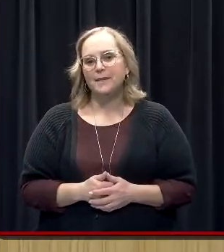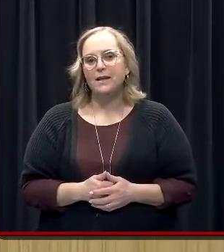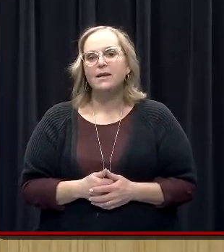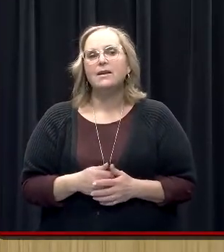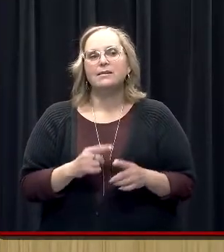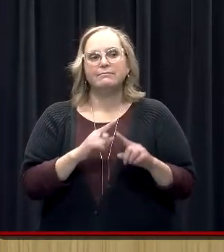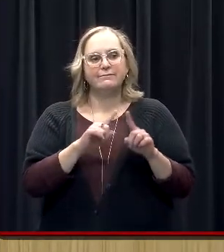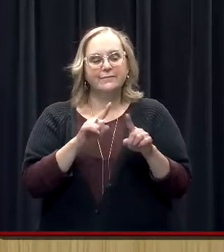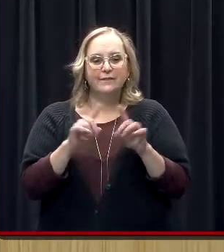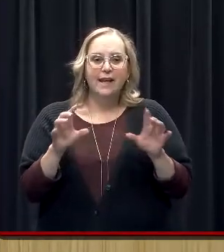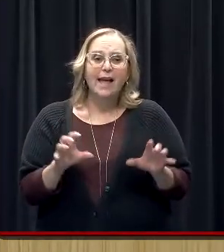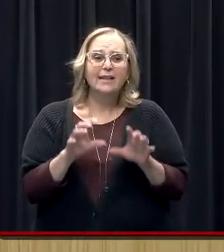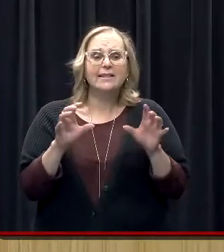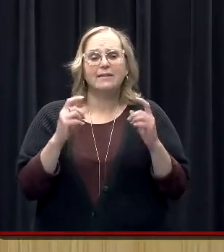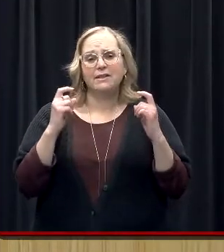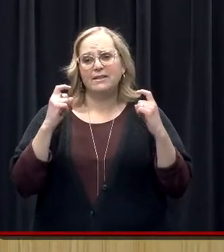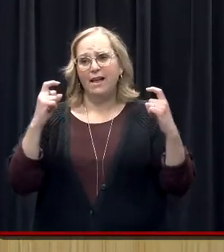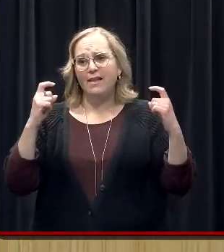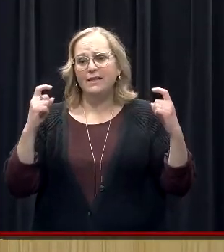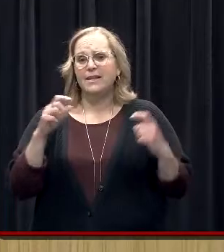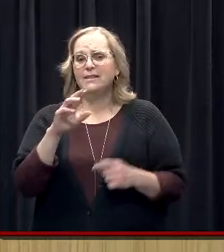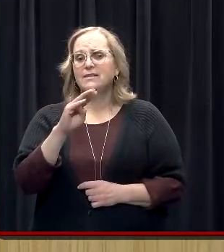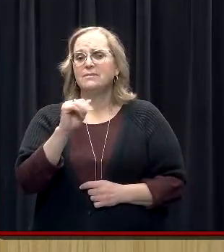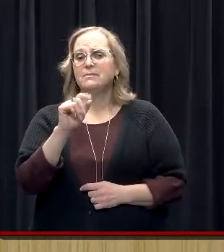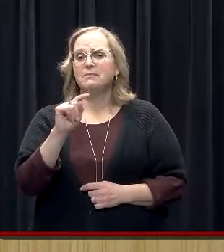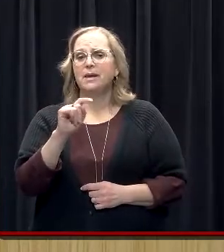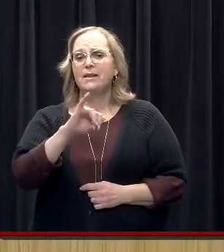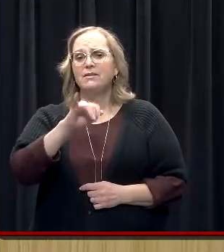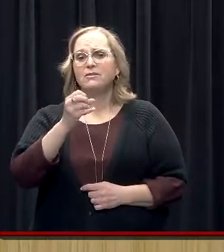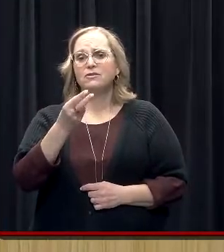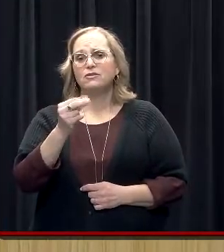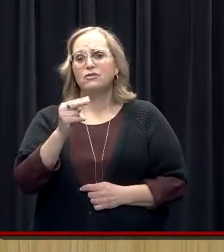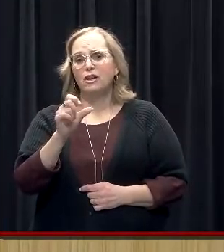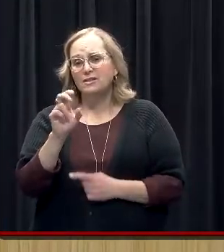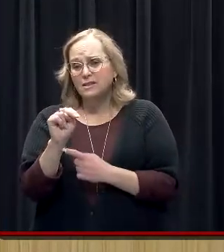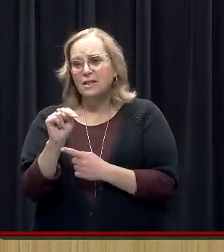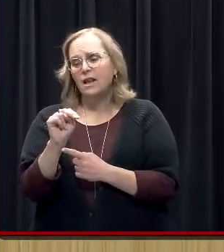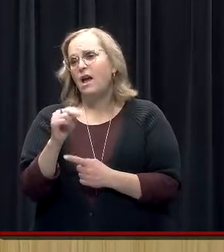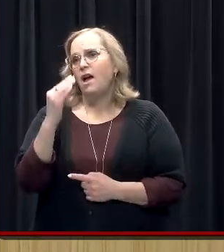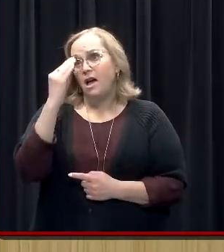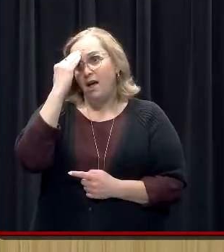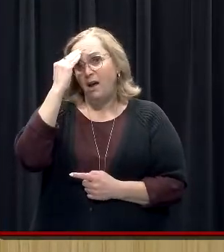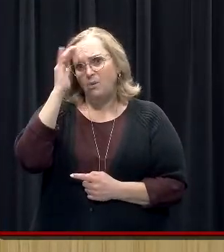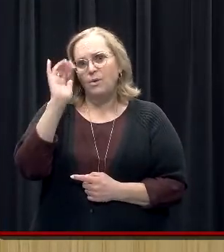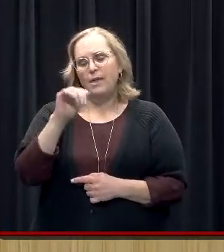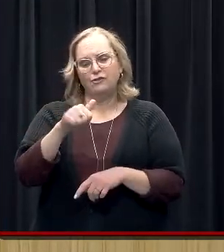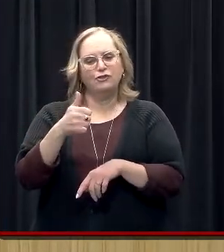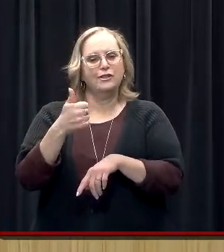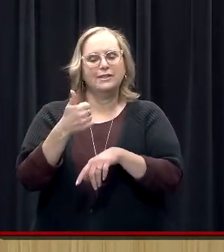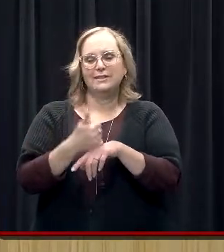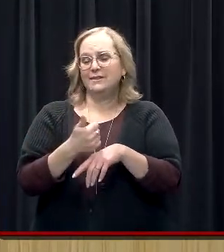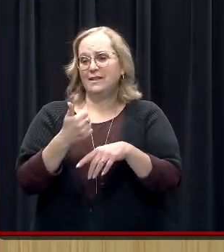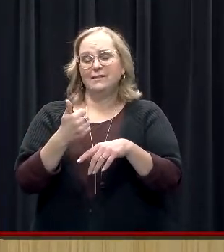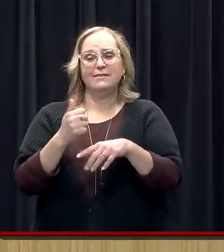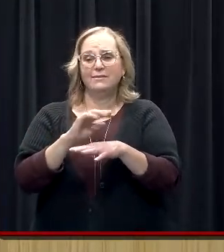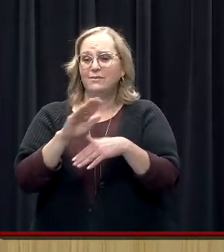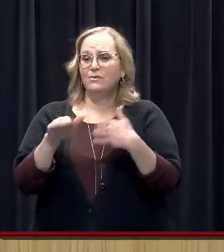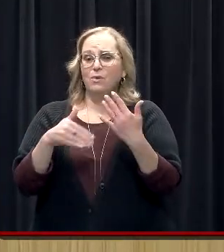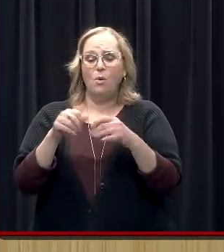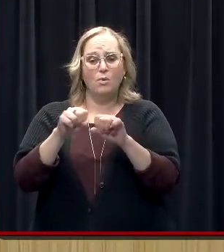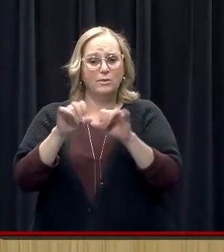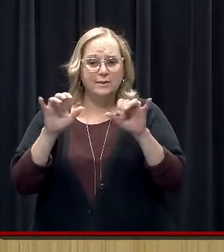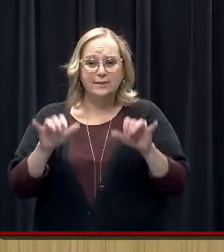activities and athletics, Matt Johnson. I know that just sets a whole system in